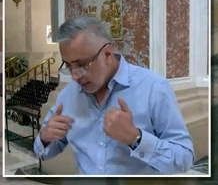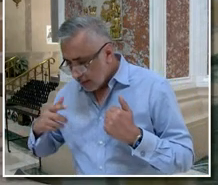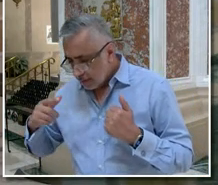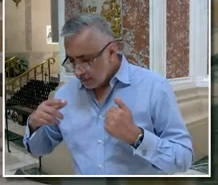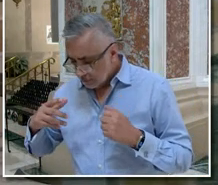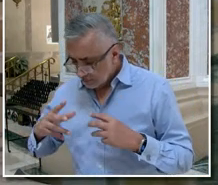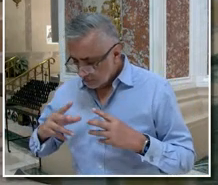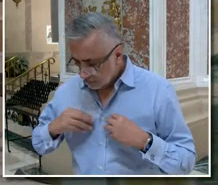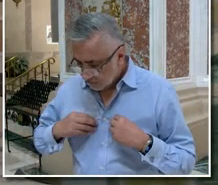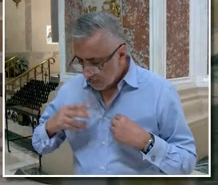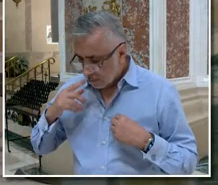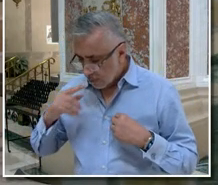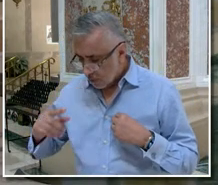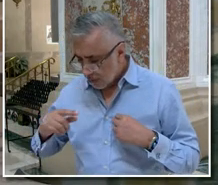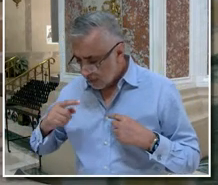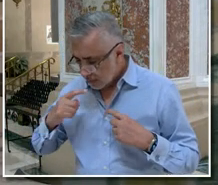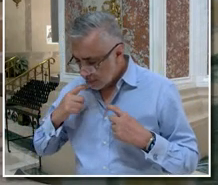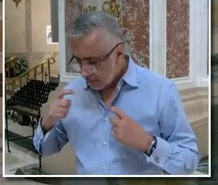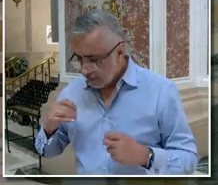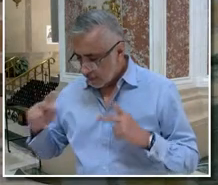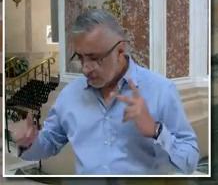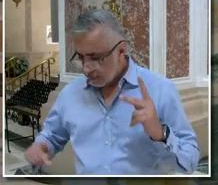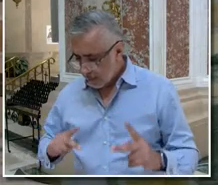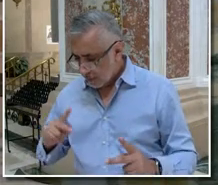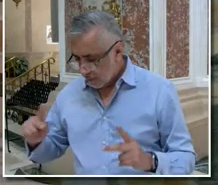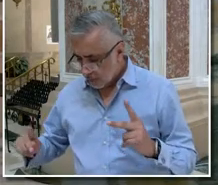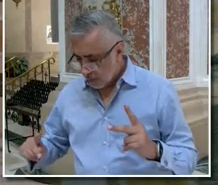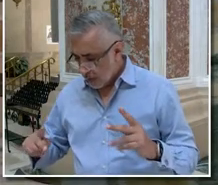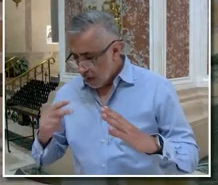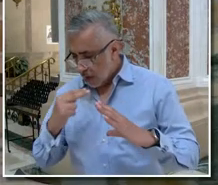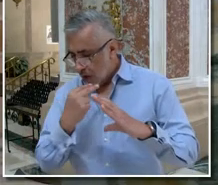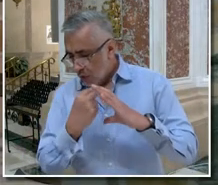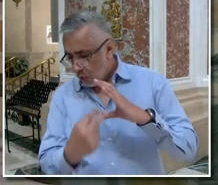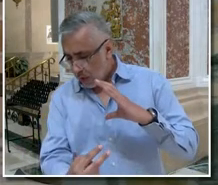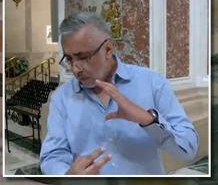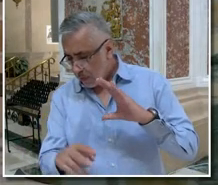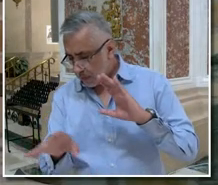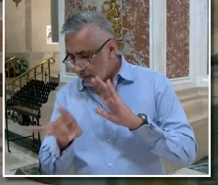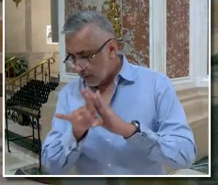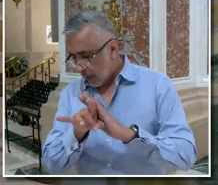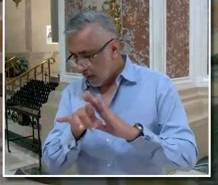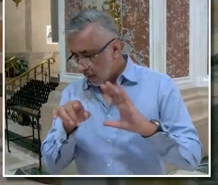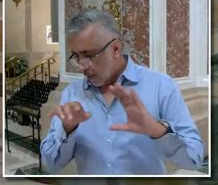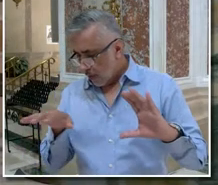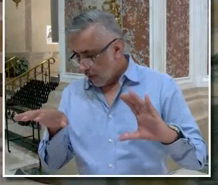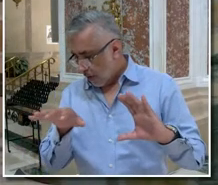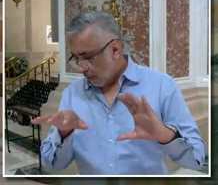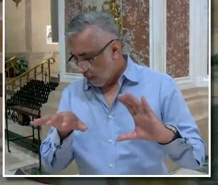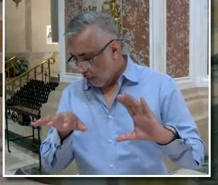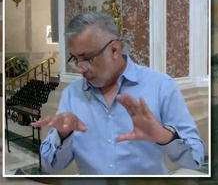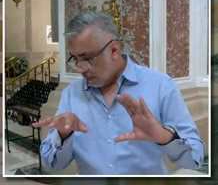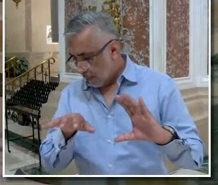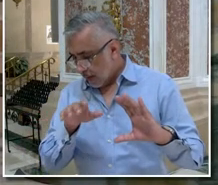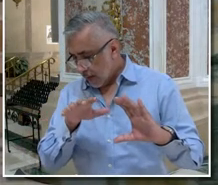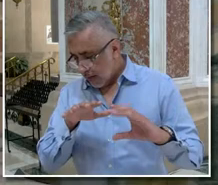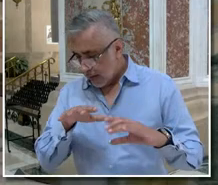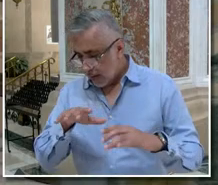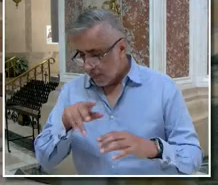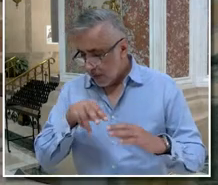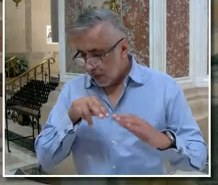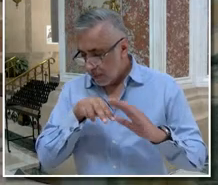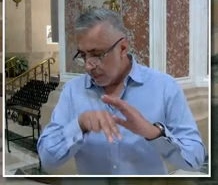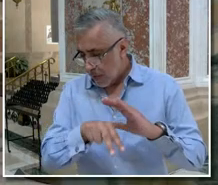people, a grave was assigned him among the wicked in a burial